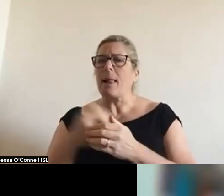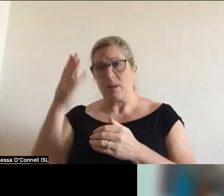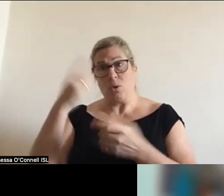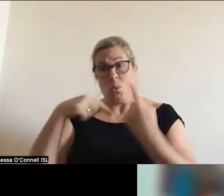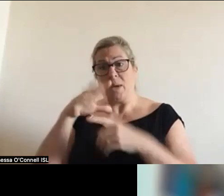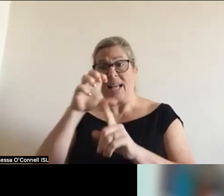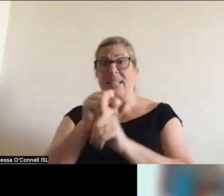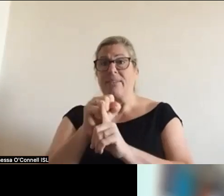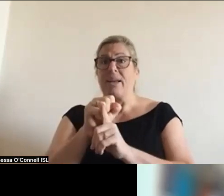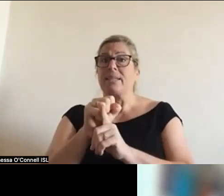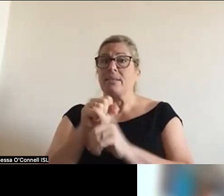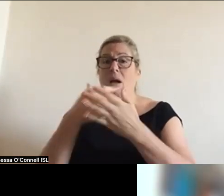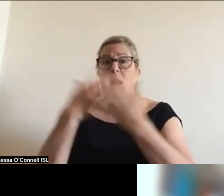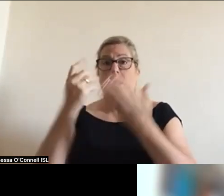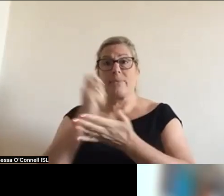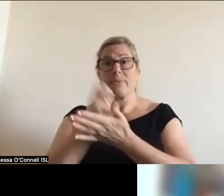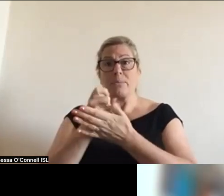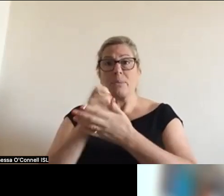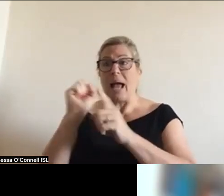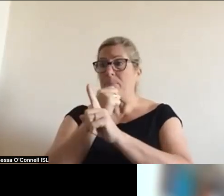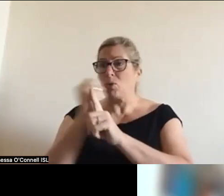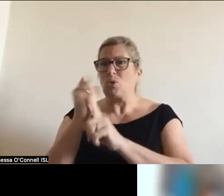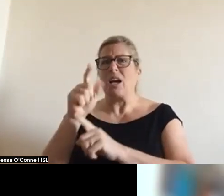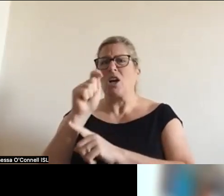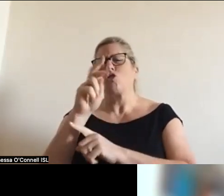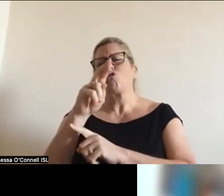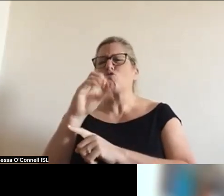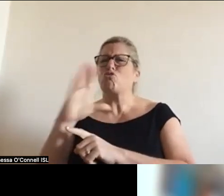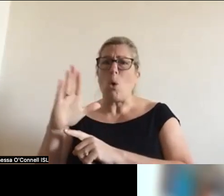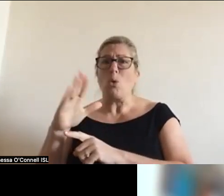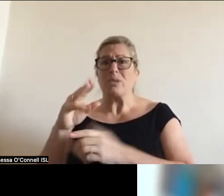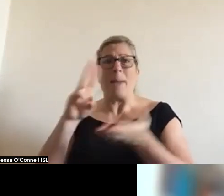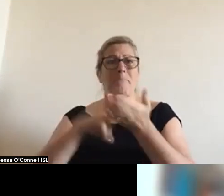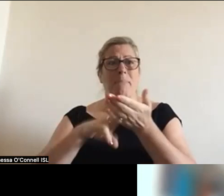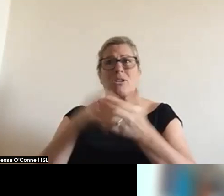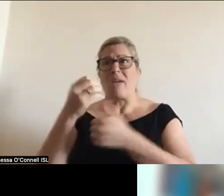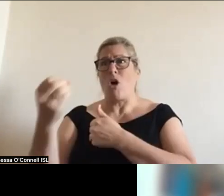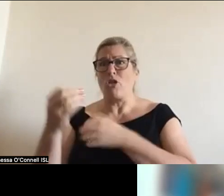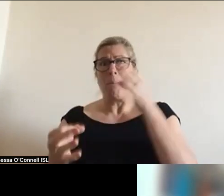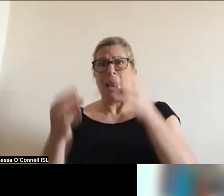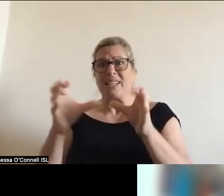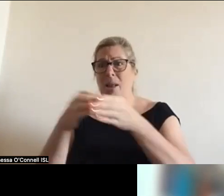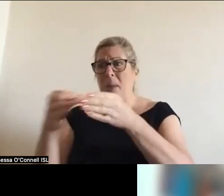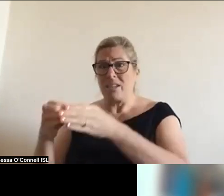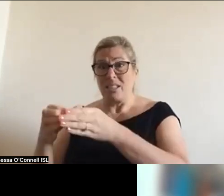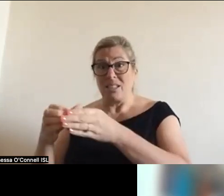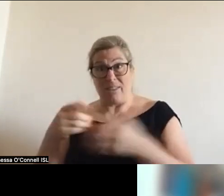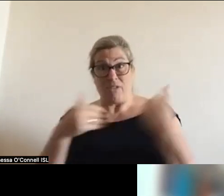fact that a lot of times abusers, these trolls, are actually members of other political parties. Like, is there a role for political parties